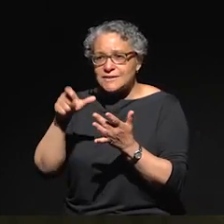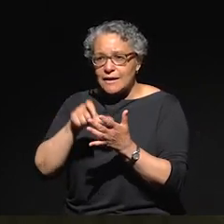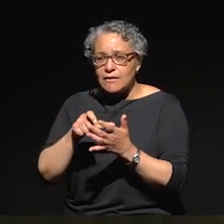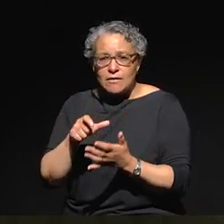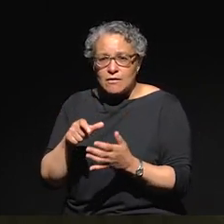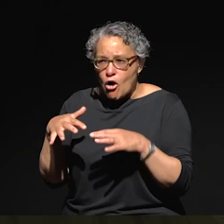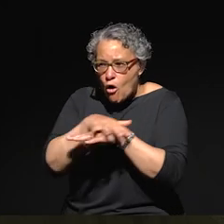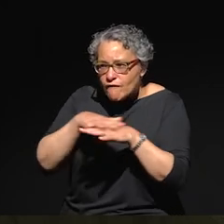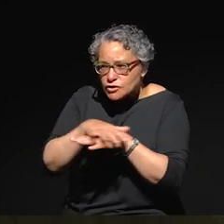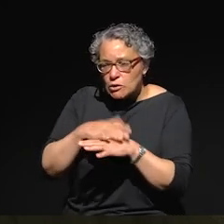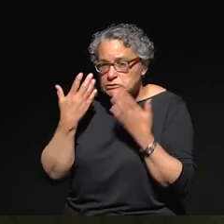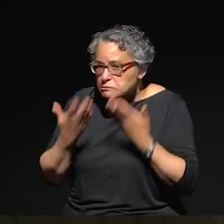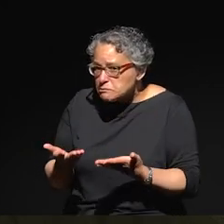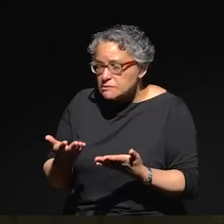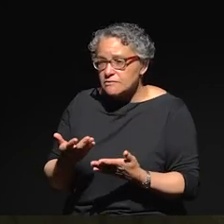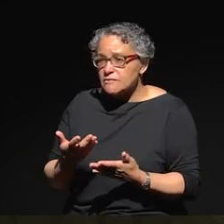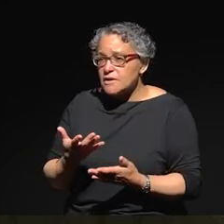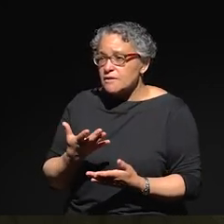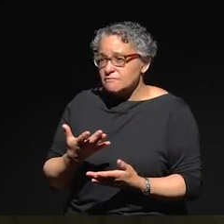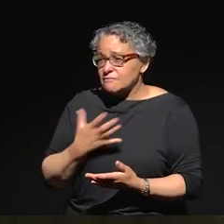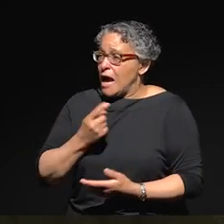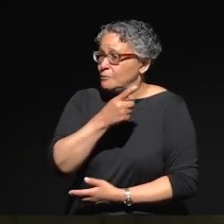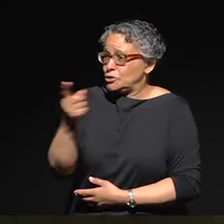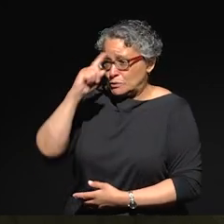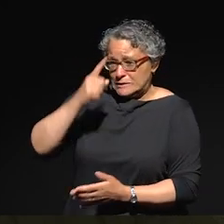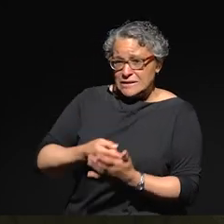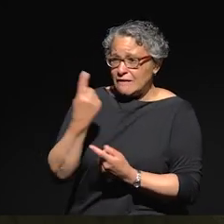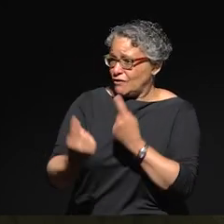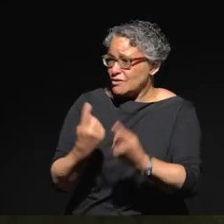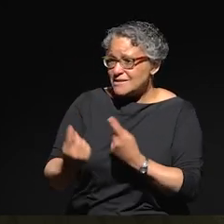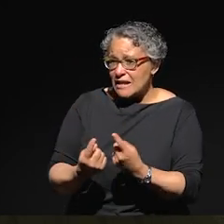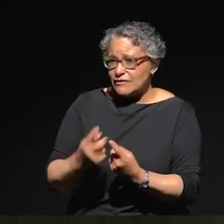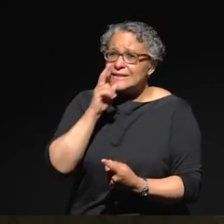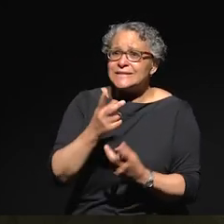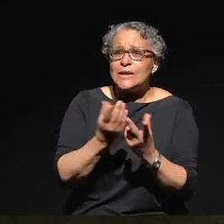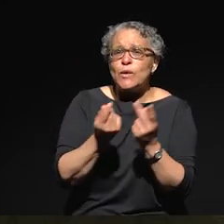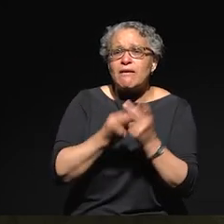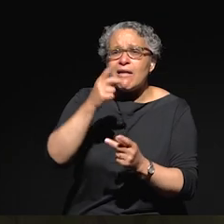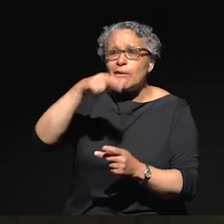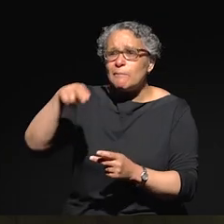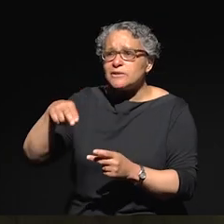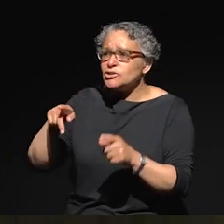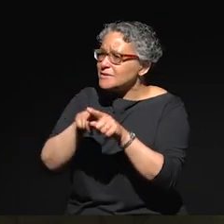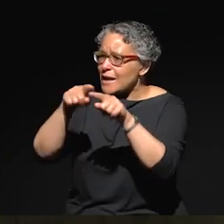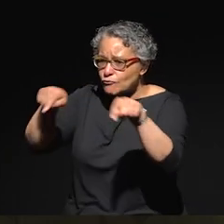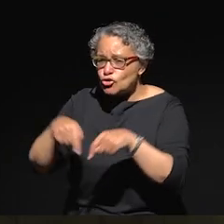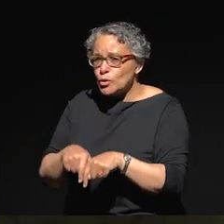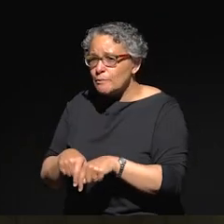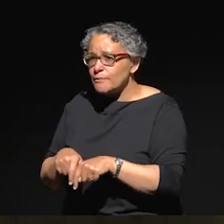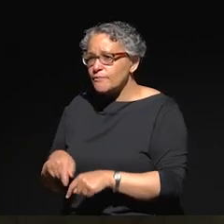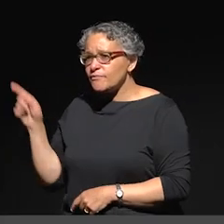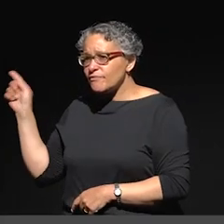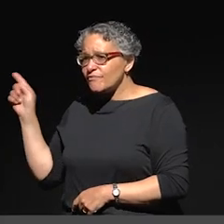I mean, I think you should try to make up your own mind, see it with the other pictures in that room. It is